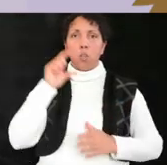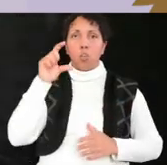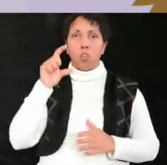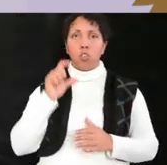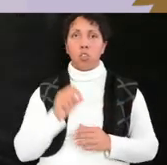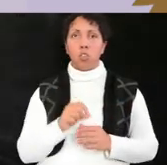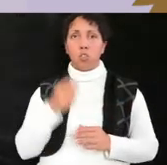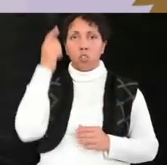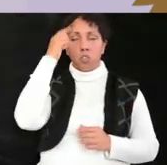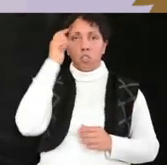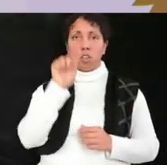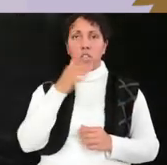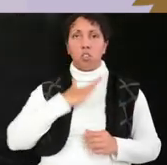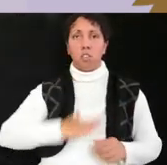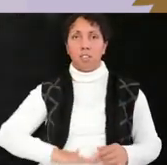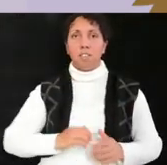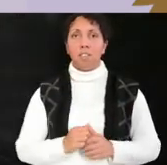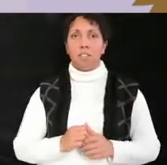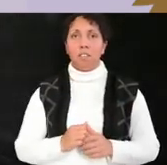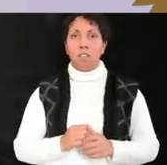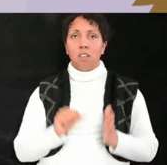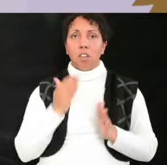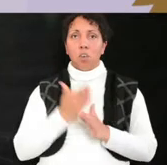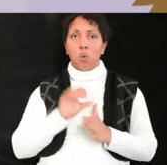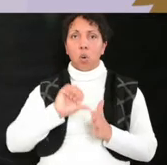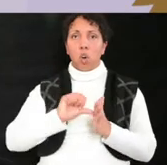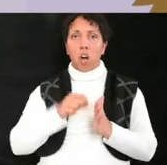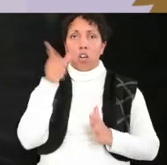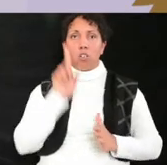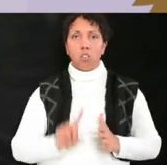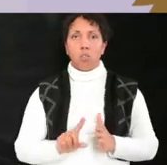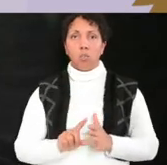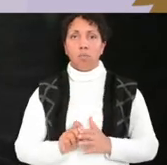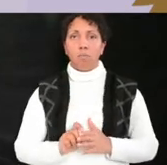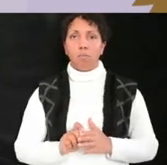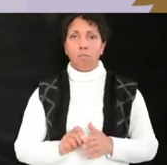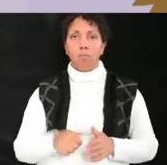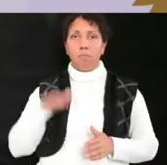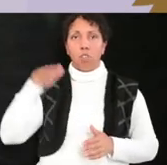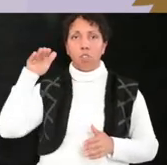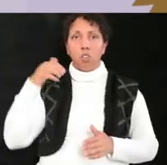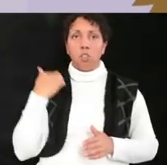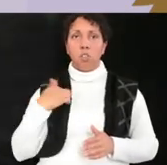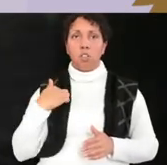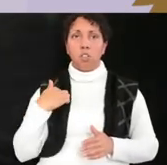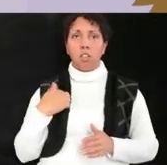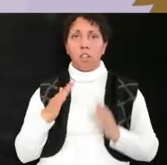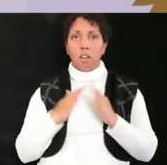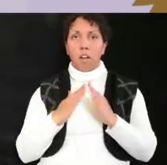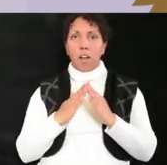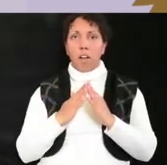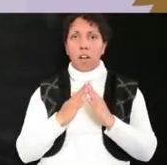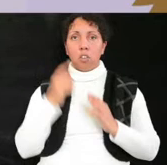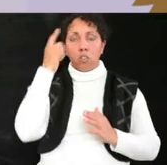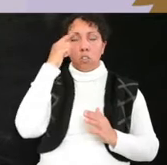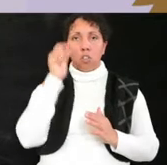after you really well and do your best at school. I make sure children and the people they live with understand the care plan. I will